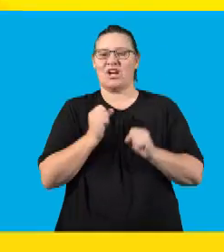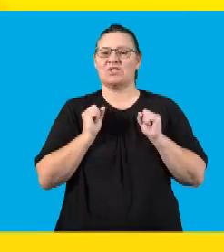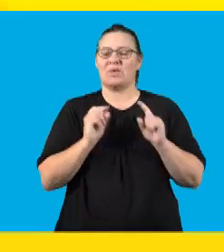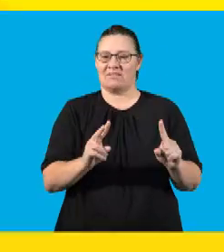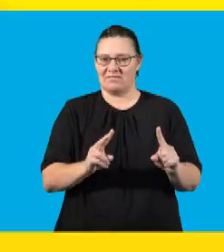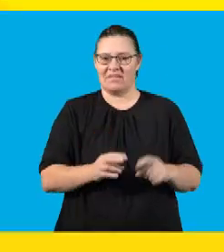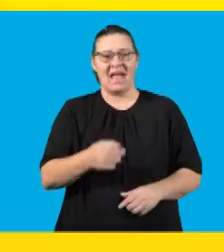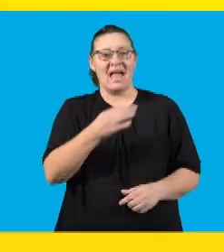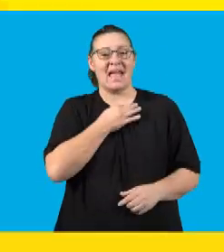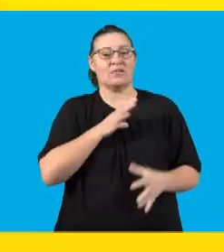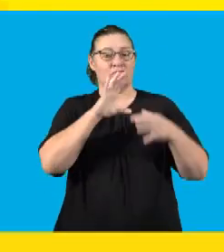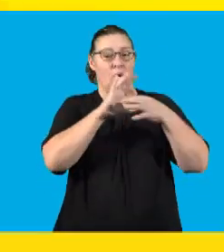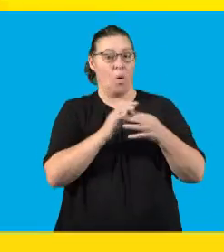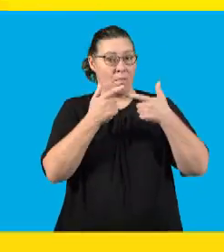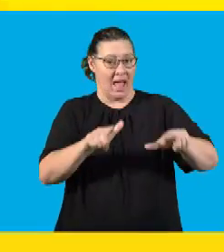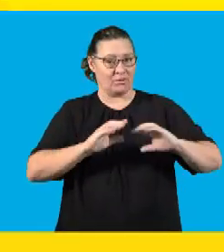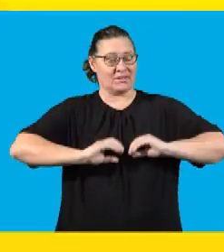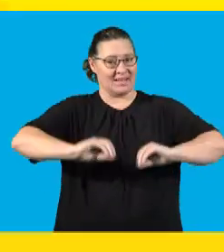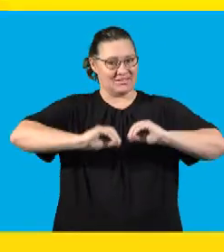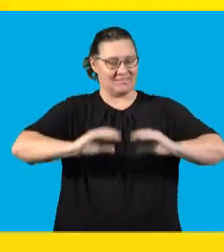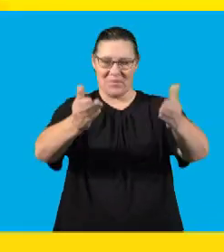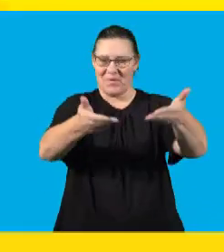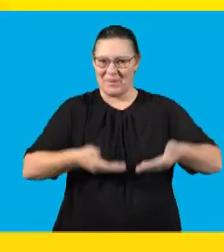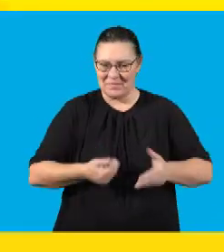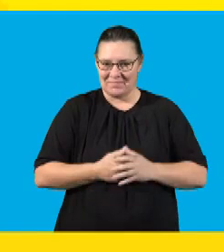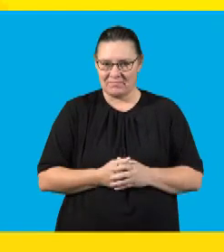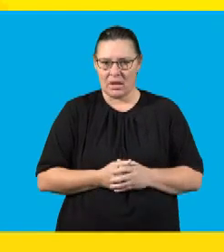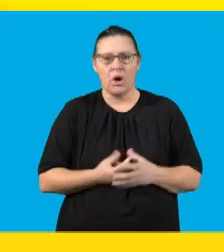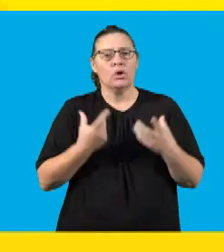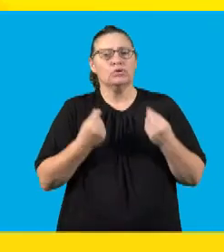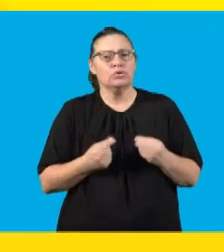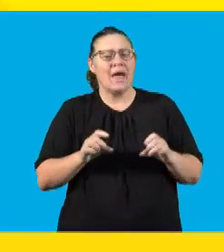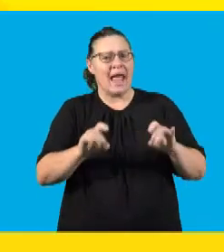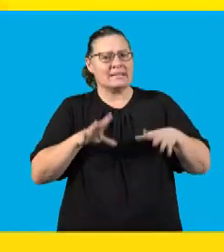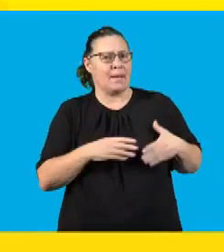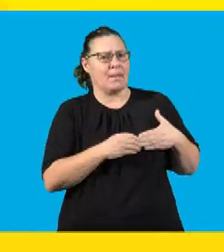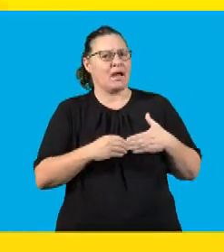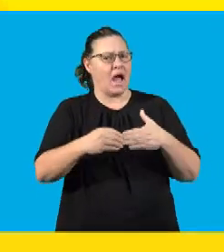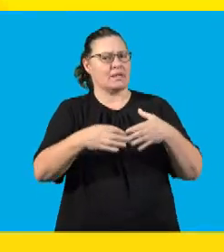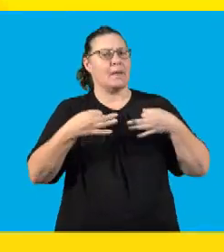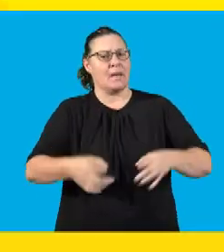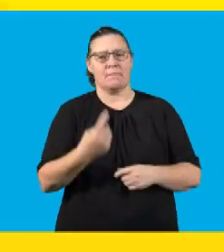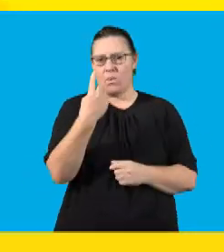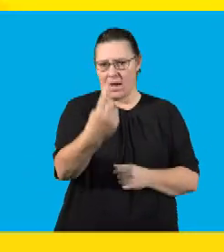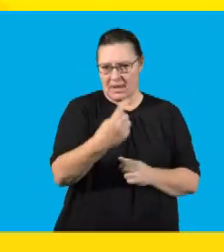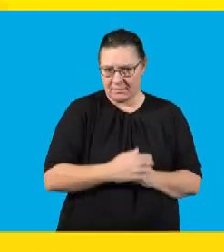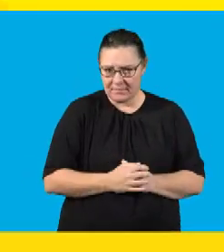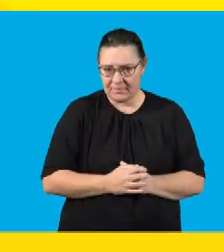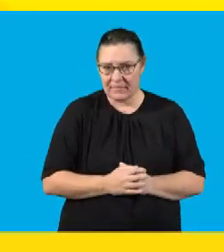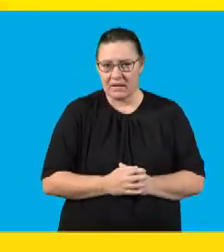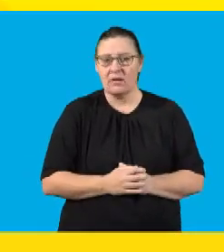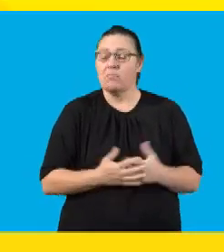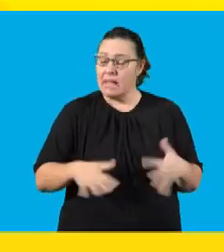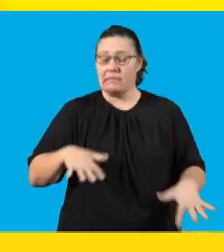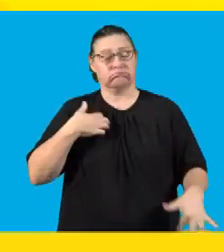Hello grade 12s, welcome to this English home language lesson. Today we're going to do an exam guide on paper 1. My name is